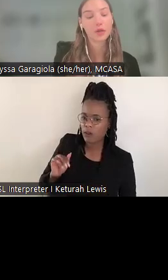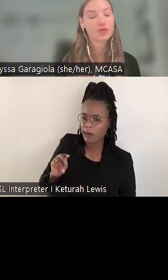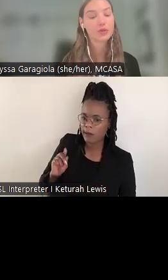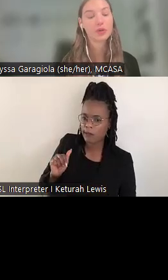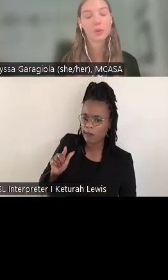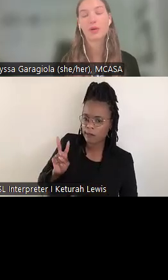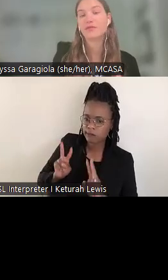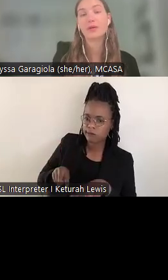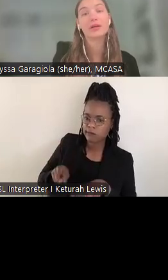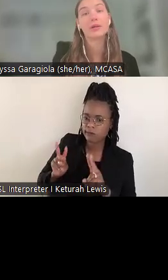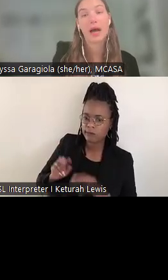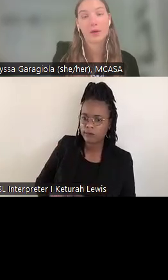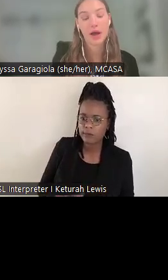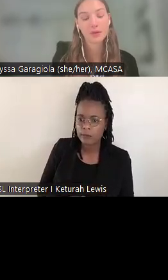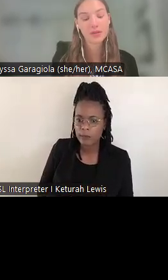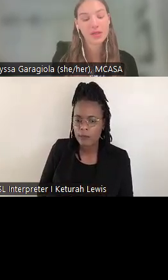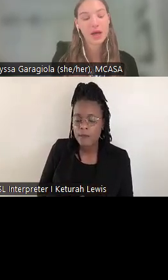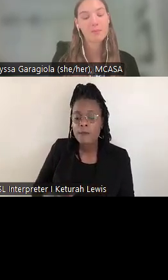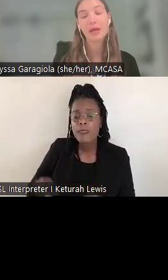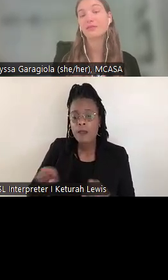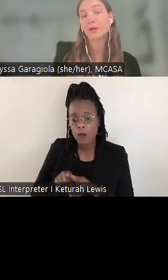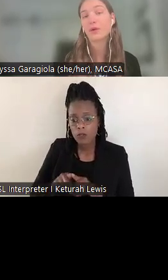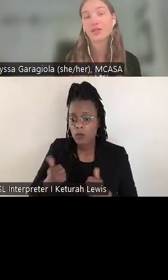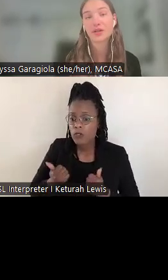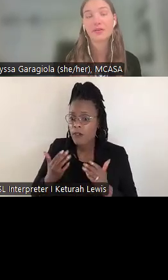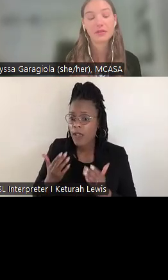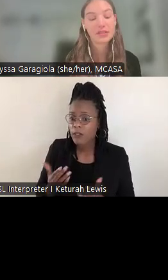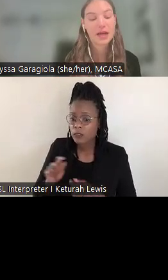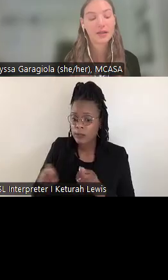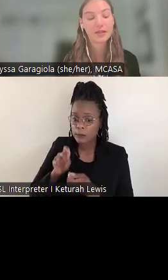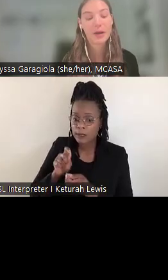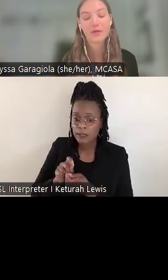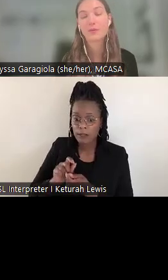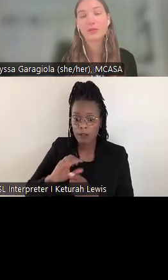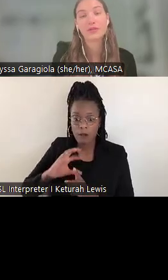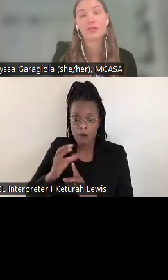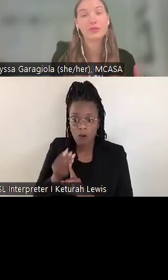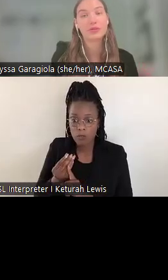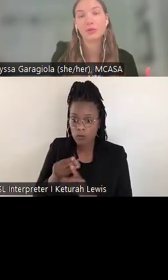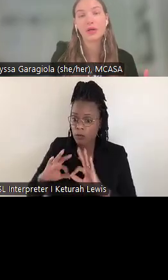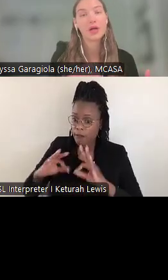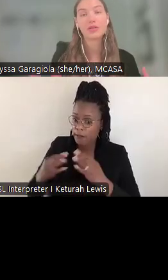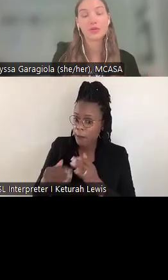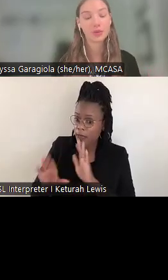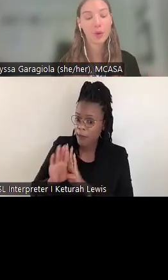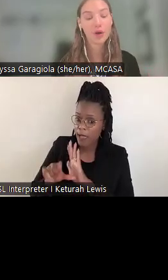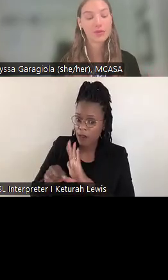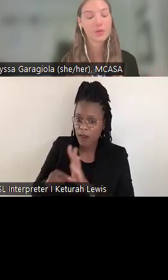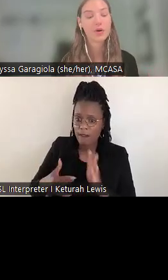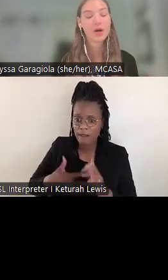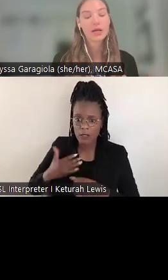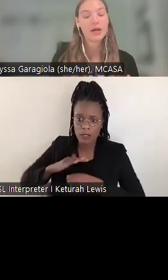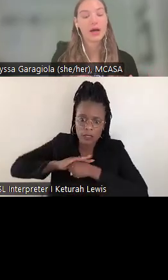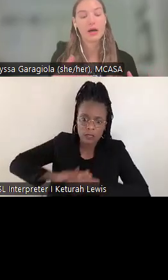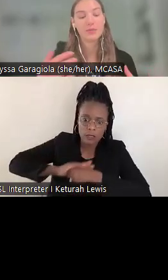certain cultural or familial backgrounds may feel pressure to feel silent about their abuse due to social